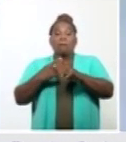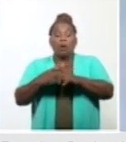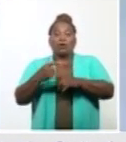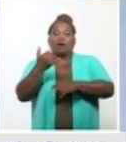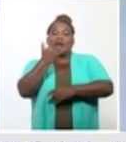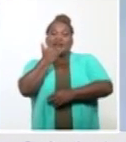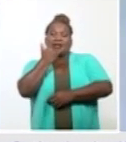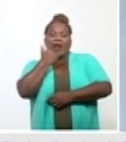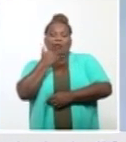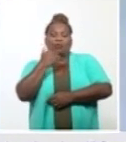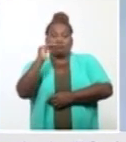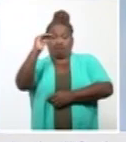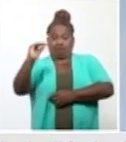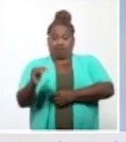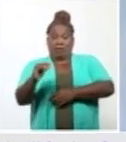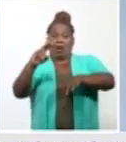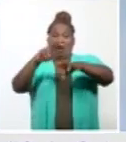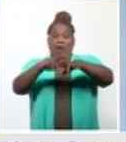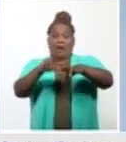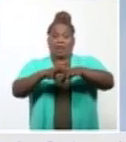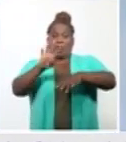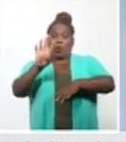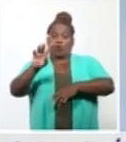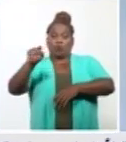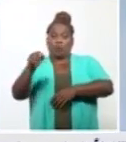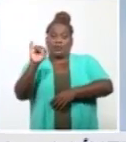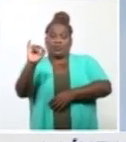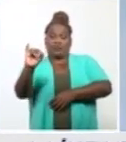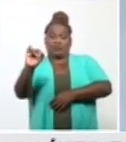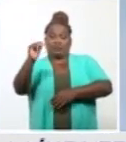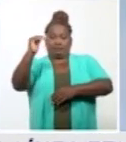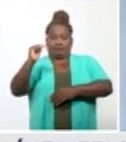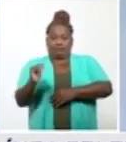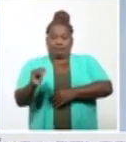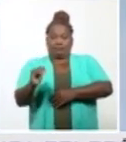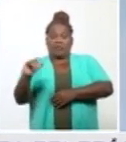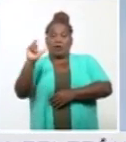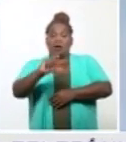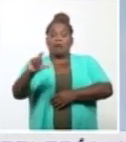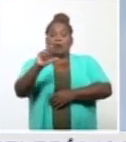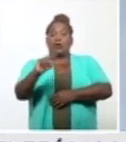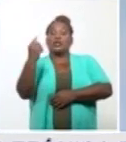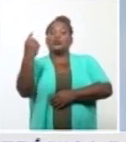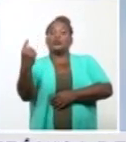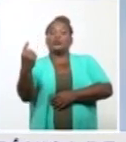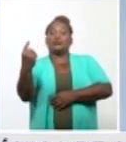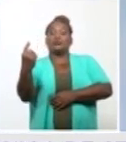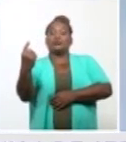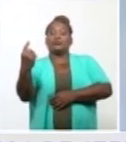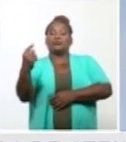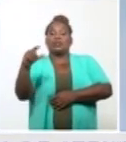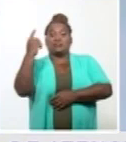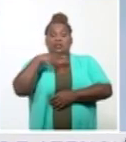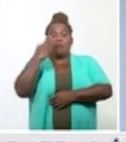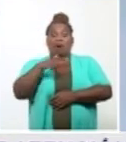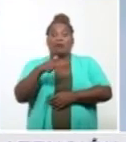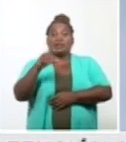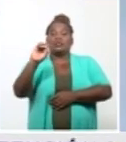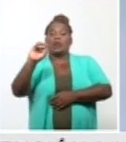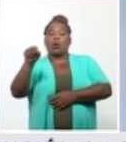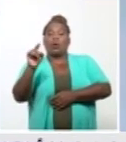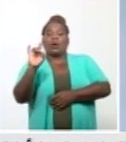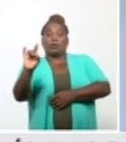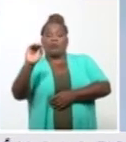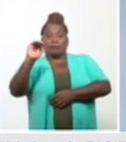0.2, Pinar del Río 0.2, and the remaining provinces have not confirmed any case in the last